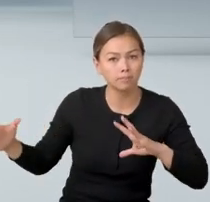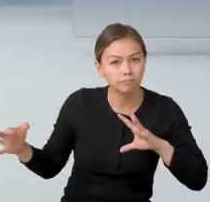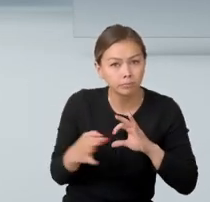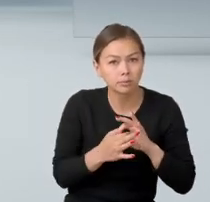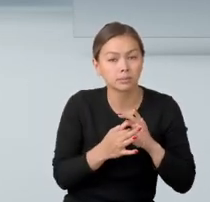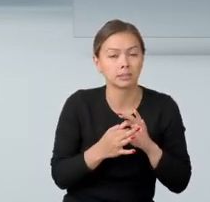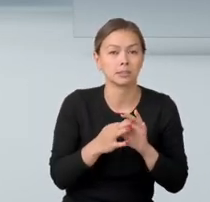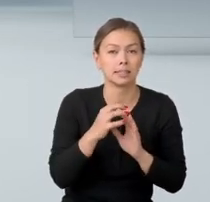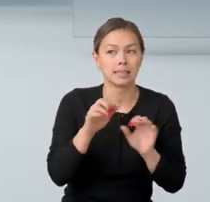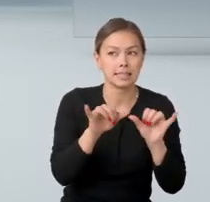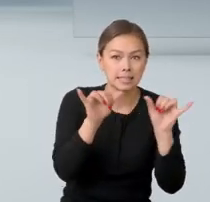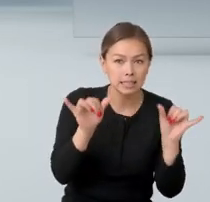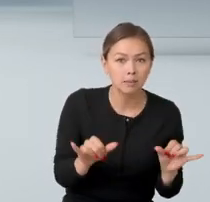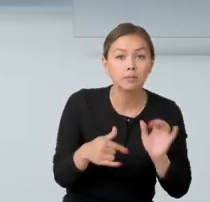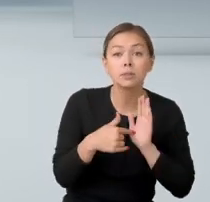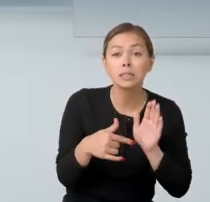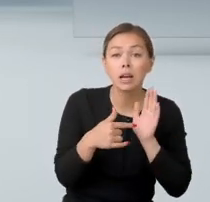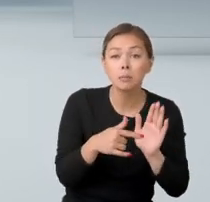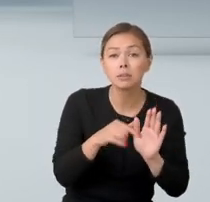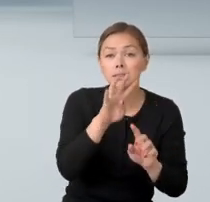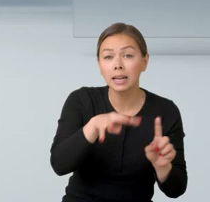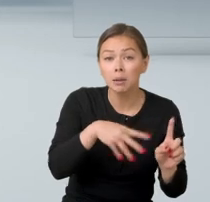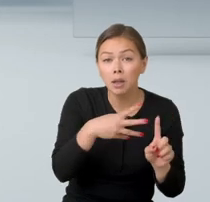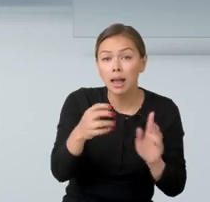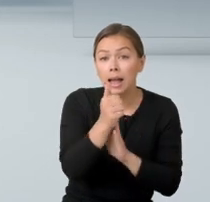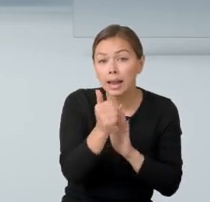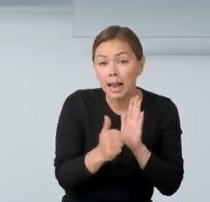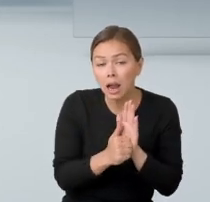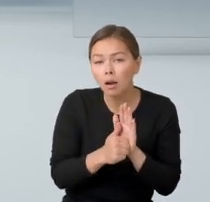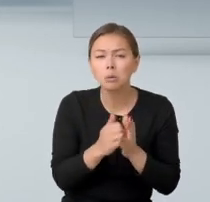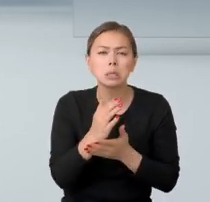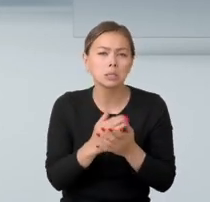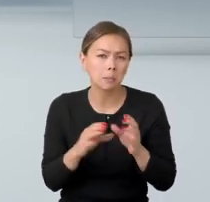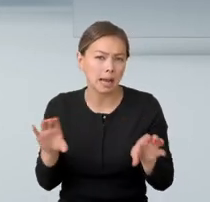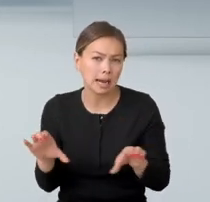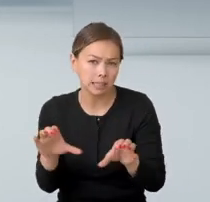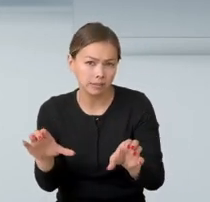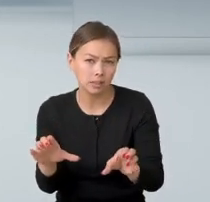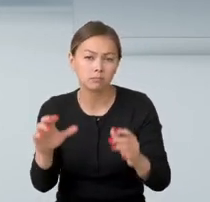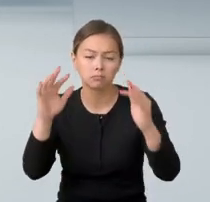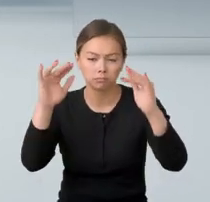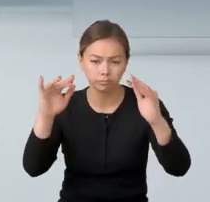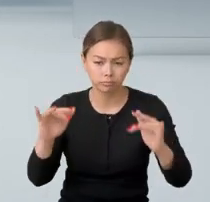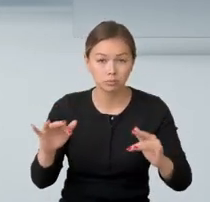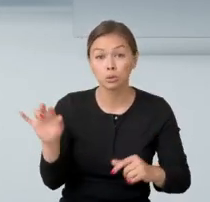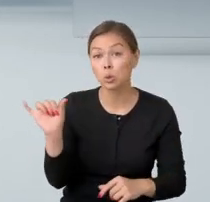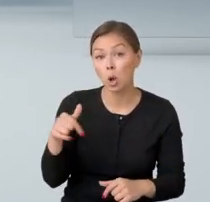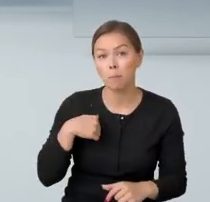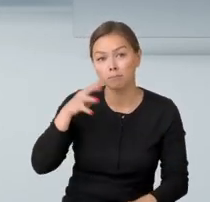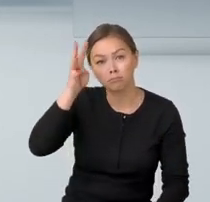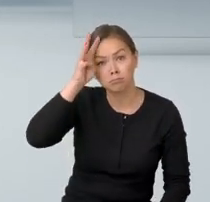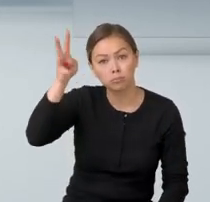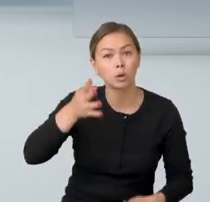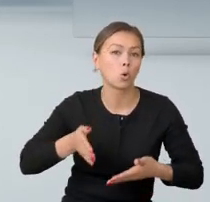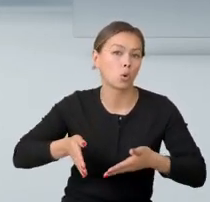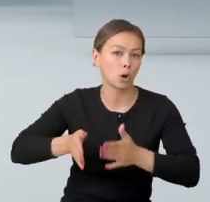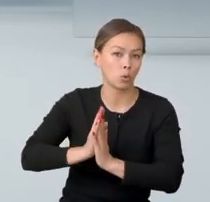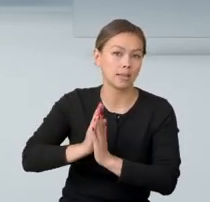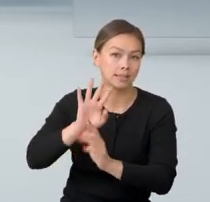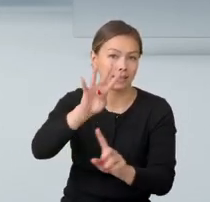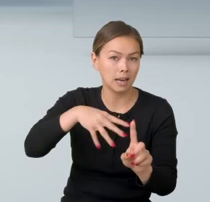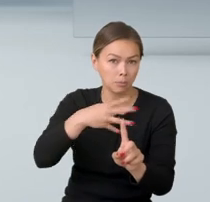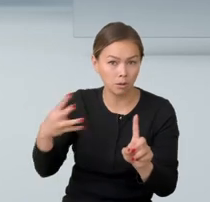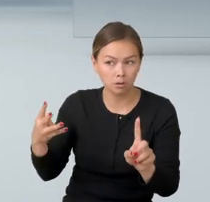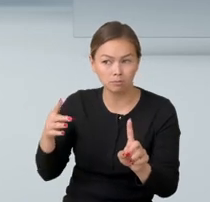are native tables inside the system like the table accounts and even some activity tables I even have created a request